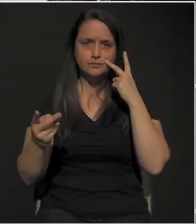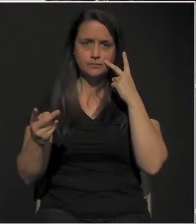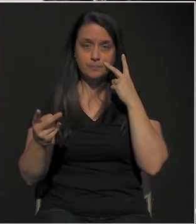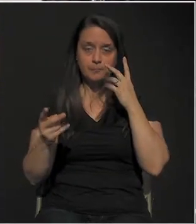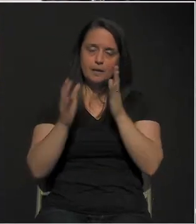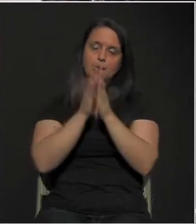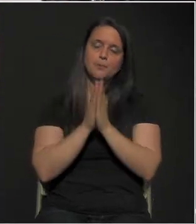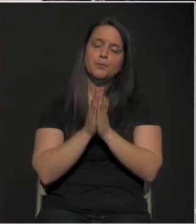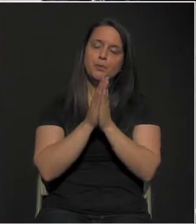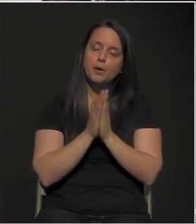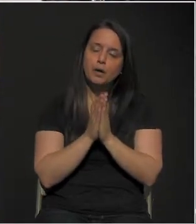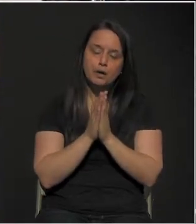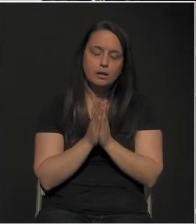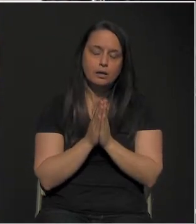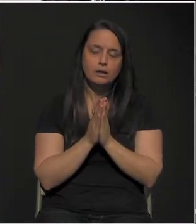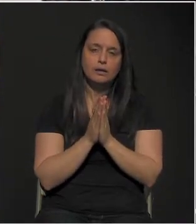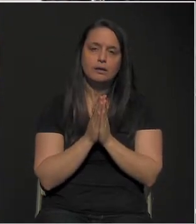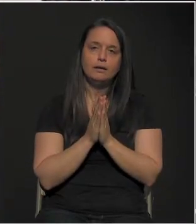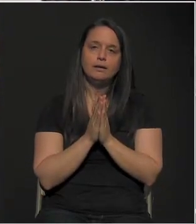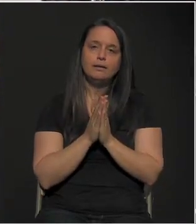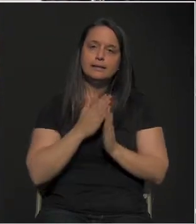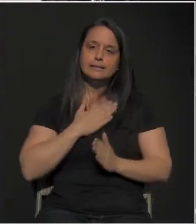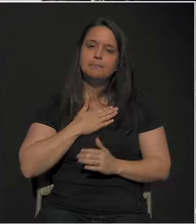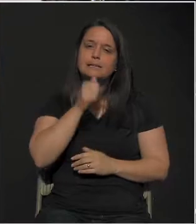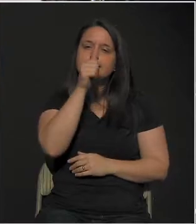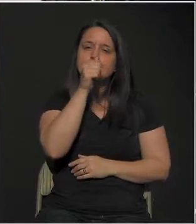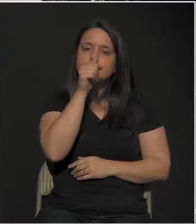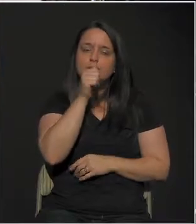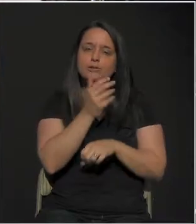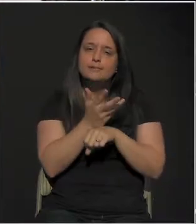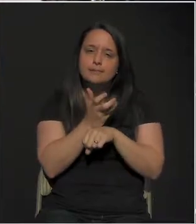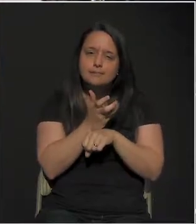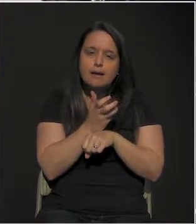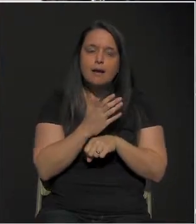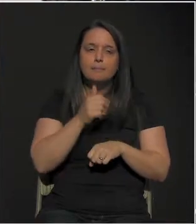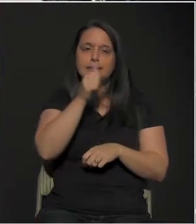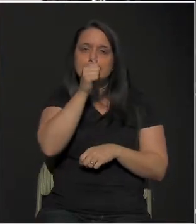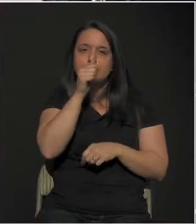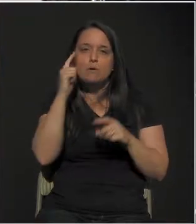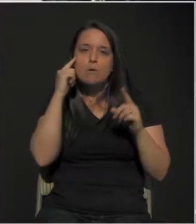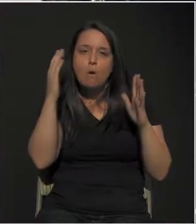I pray for this. This is my secret desire. This is my secret hope.